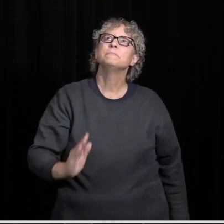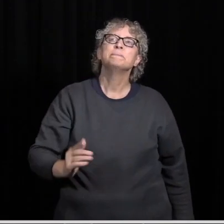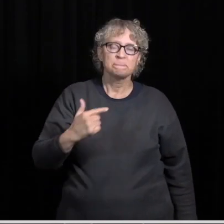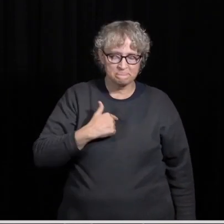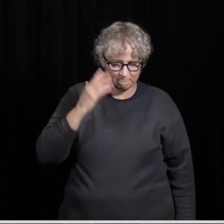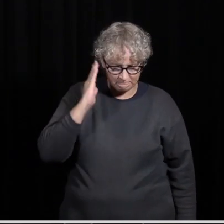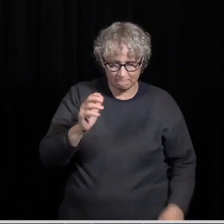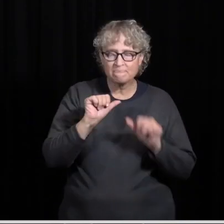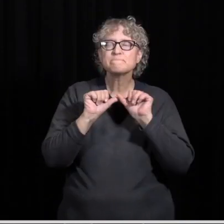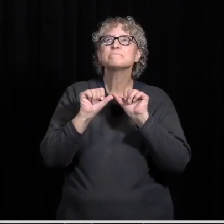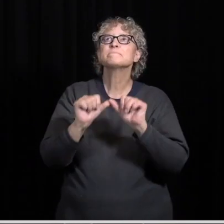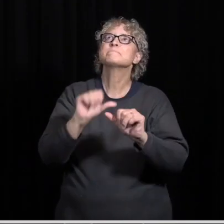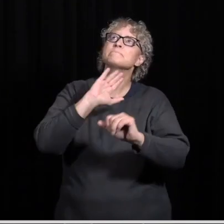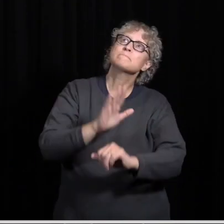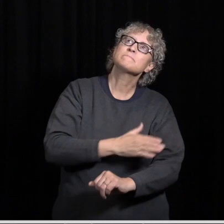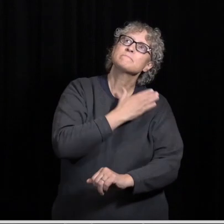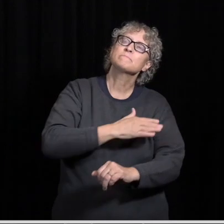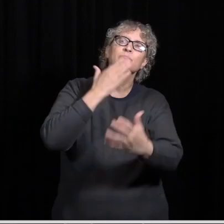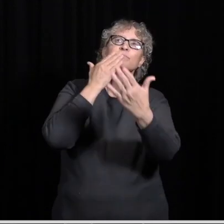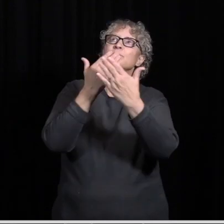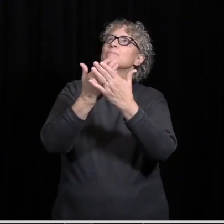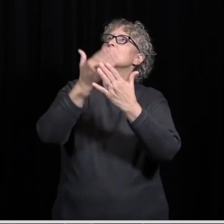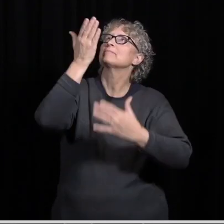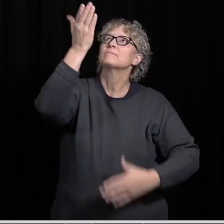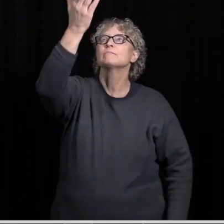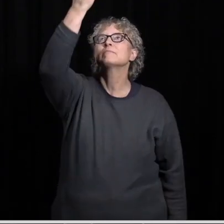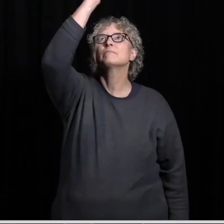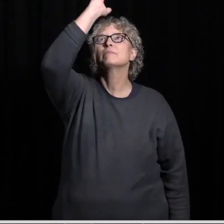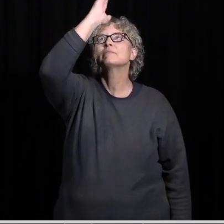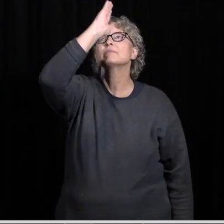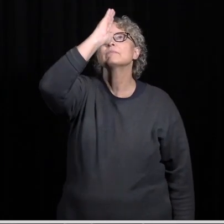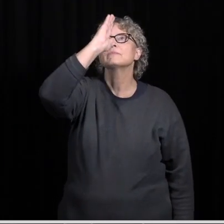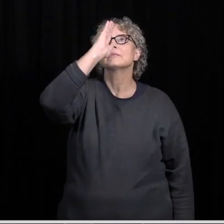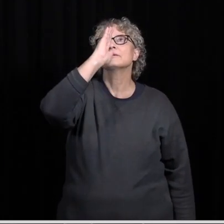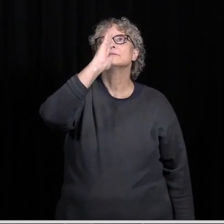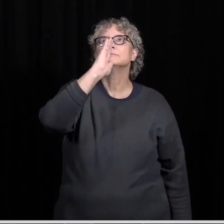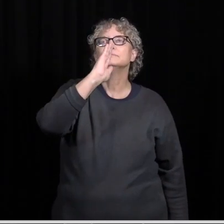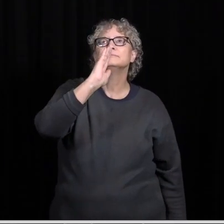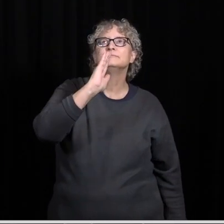God. Oh, I will sing of the goodness of